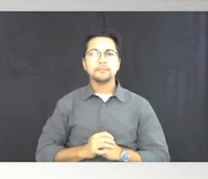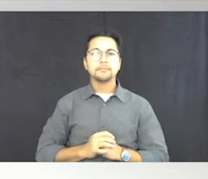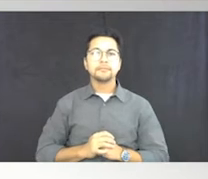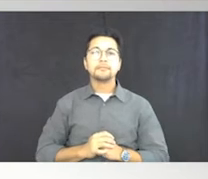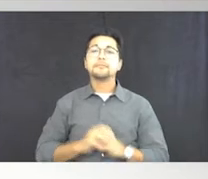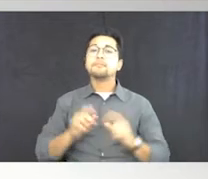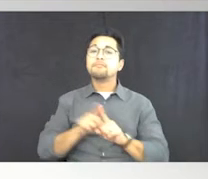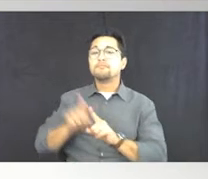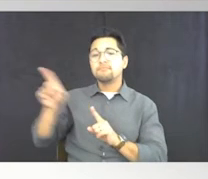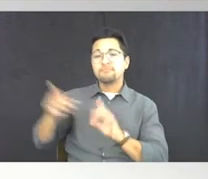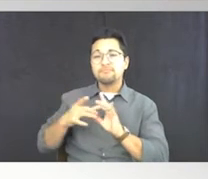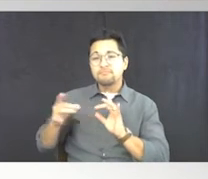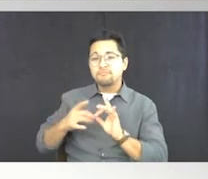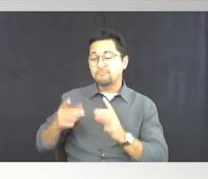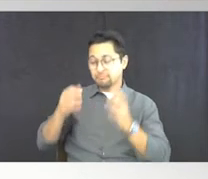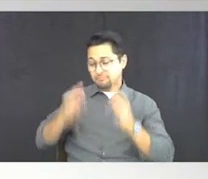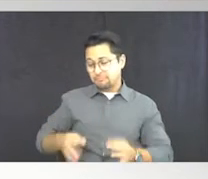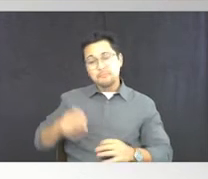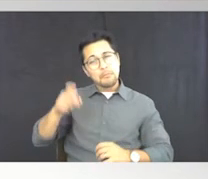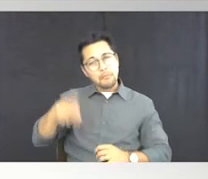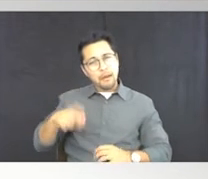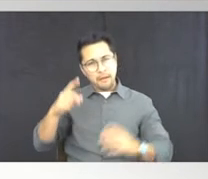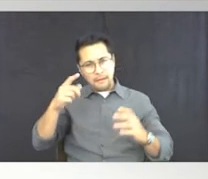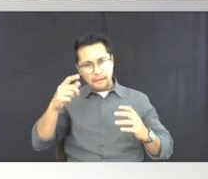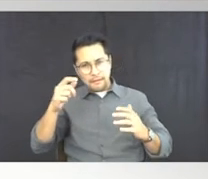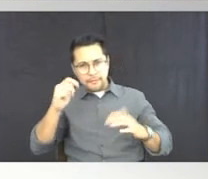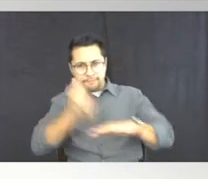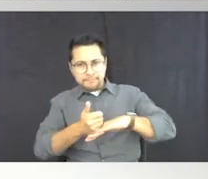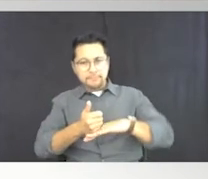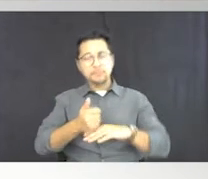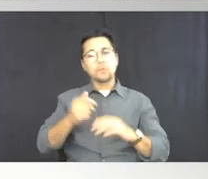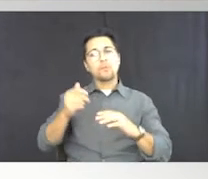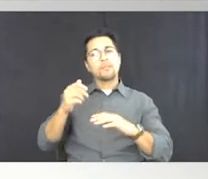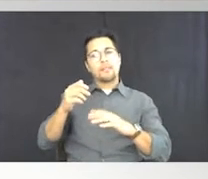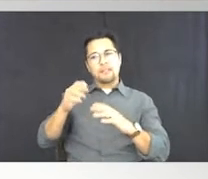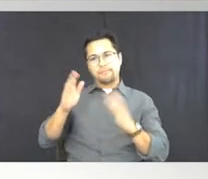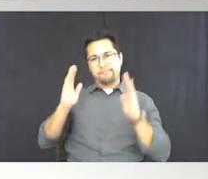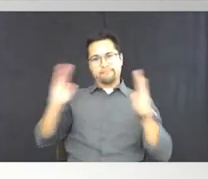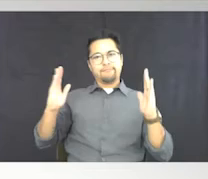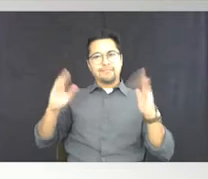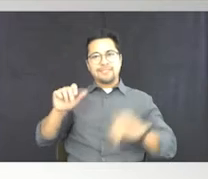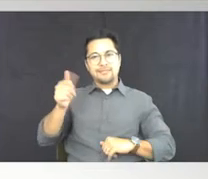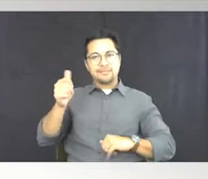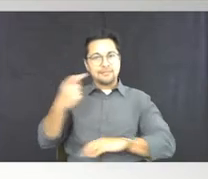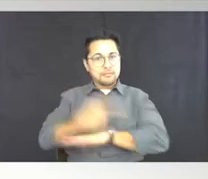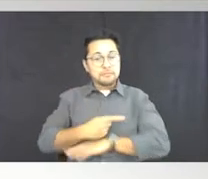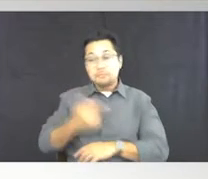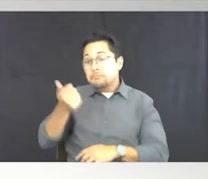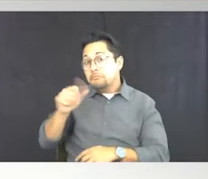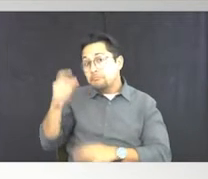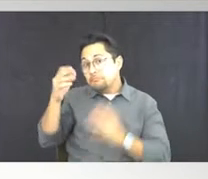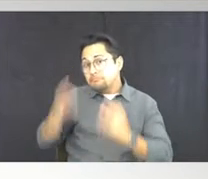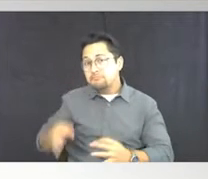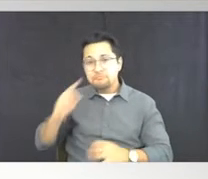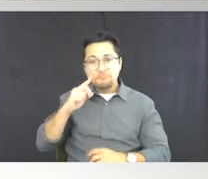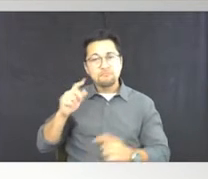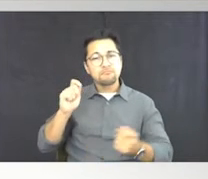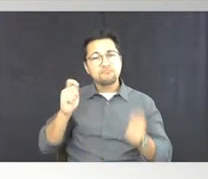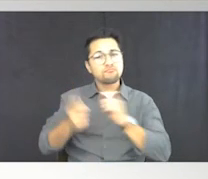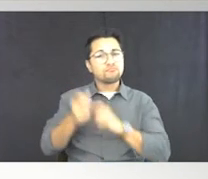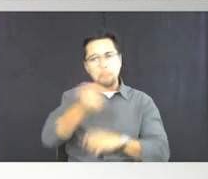It also states that a decision must be made within 10 school days of any decision to change the placement of a student